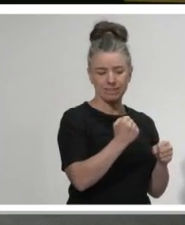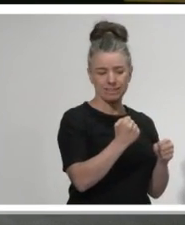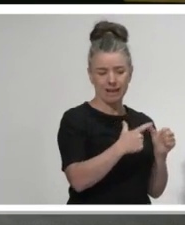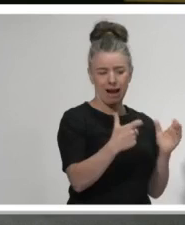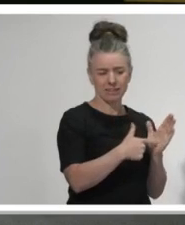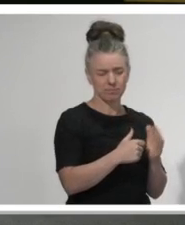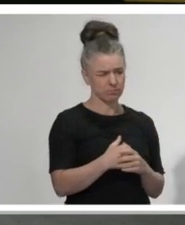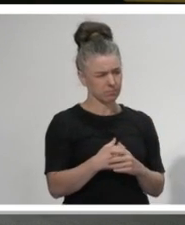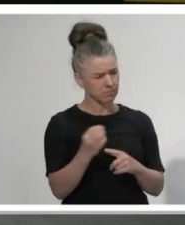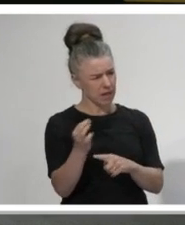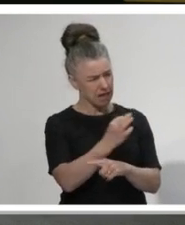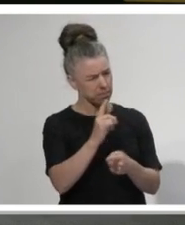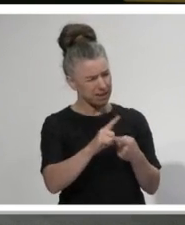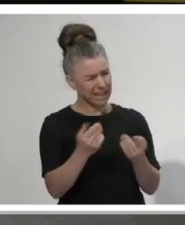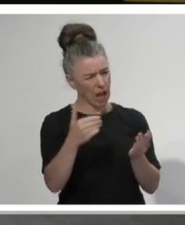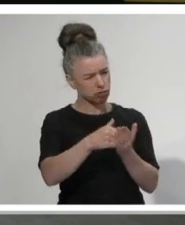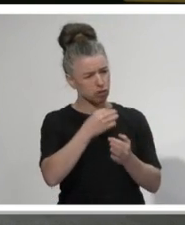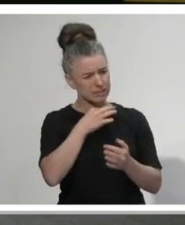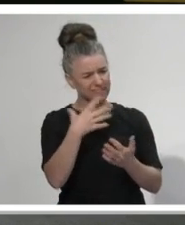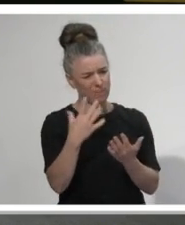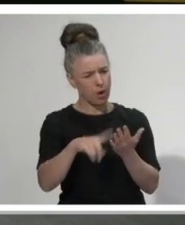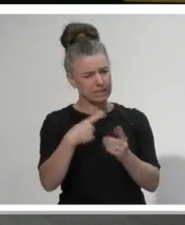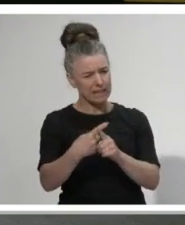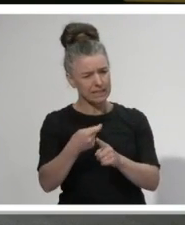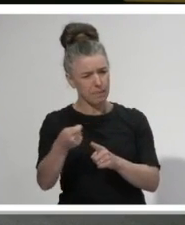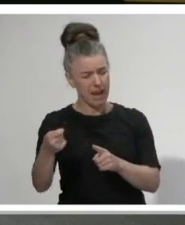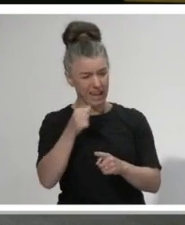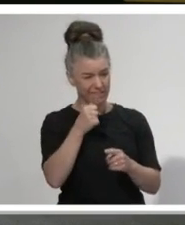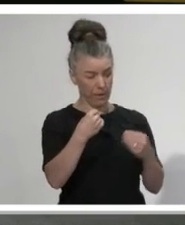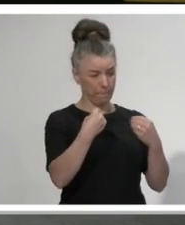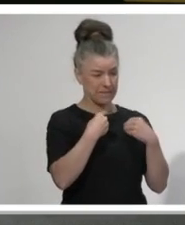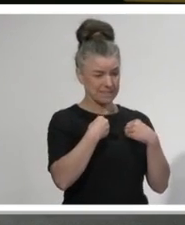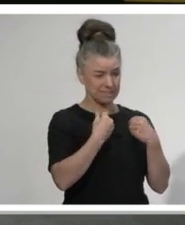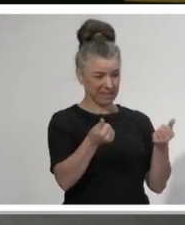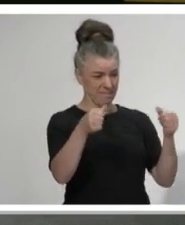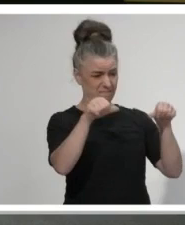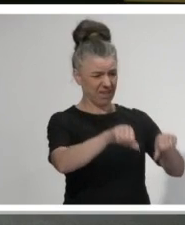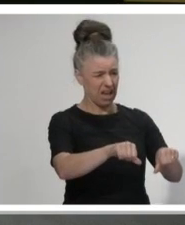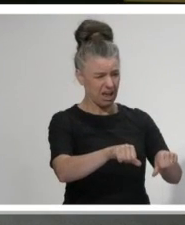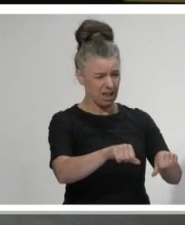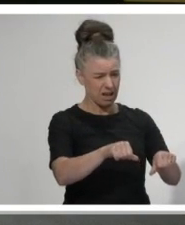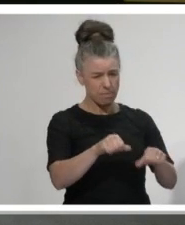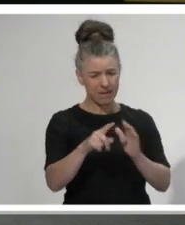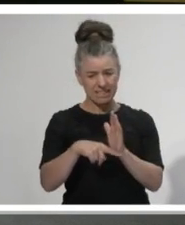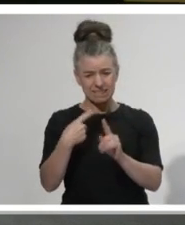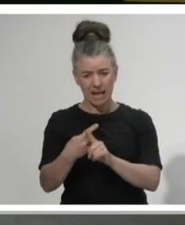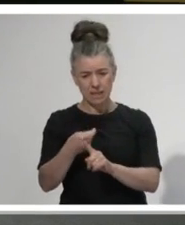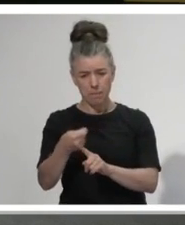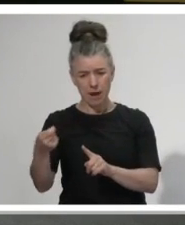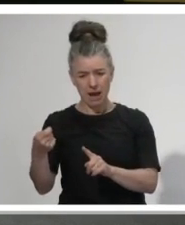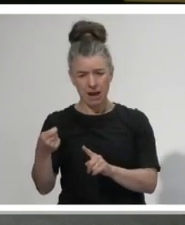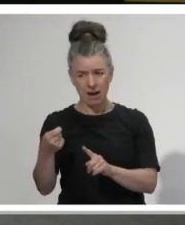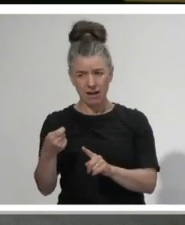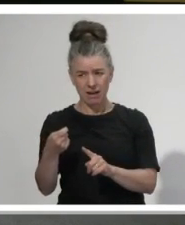that taxpayers are taking on? If if a business collapses, then taxpayers might not be able to take that business